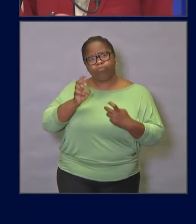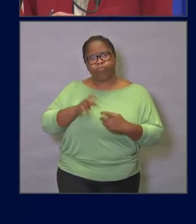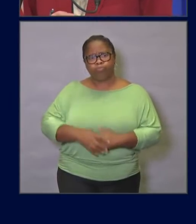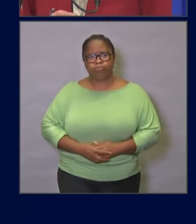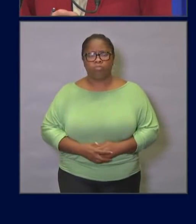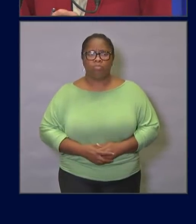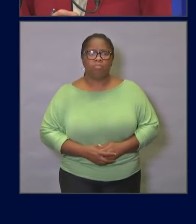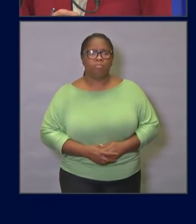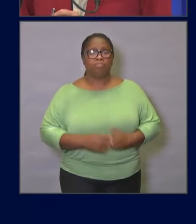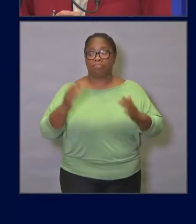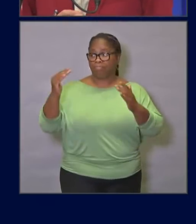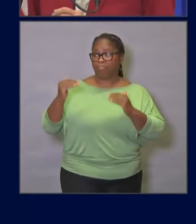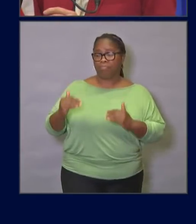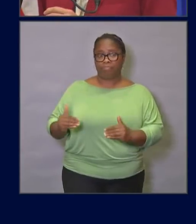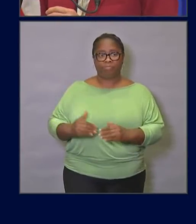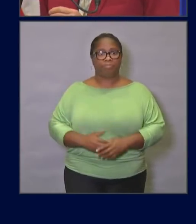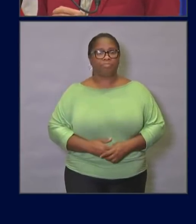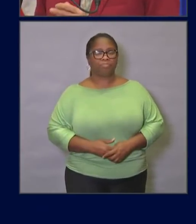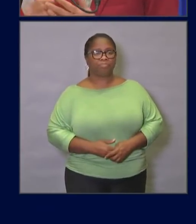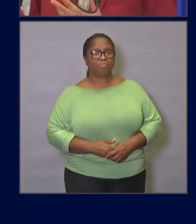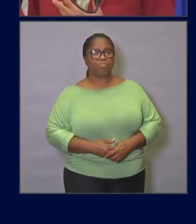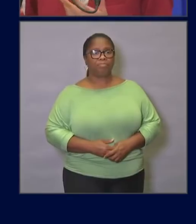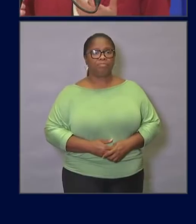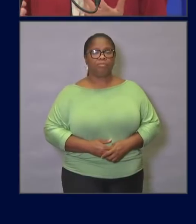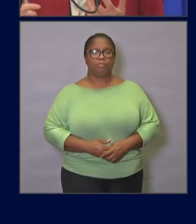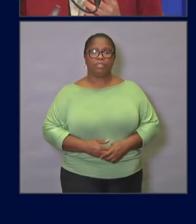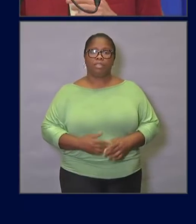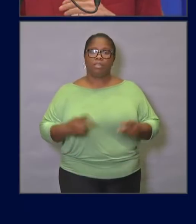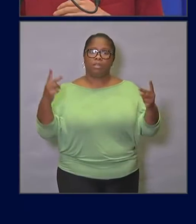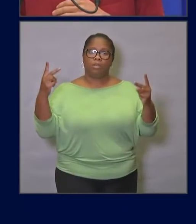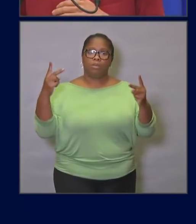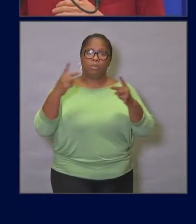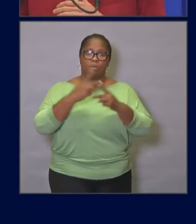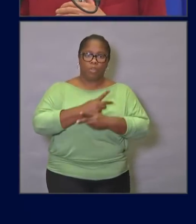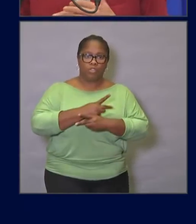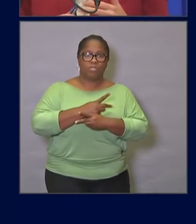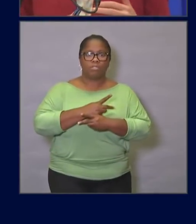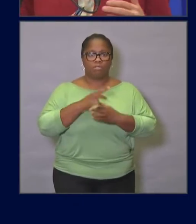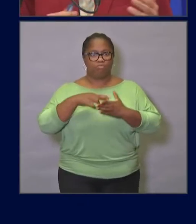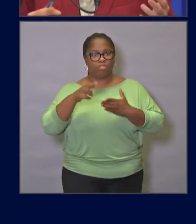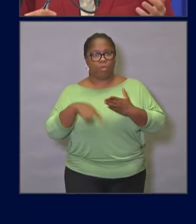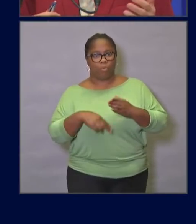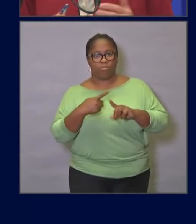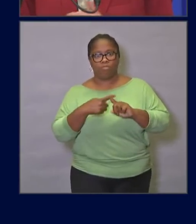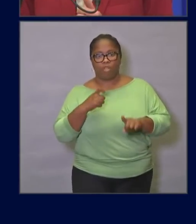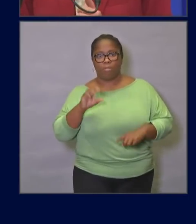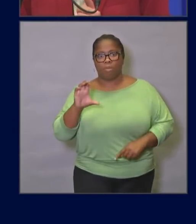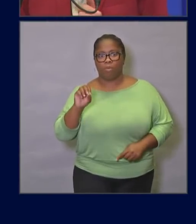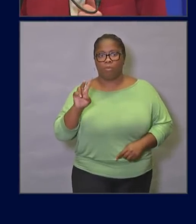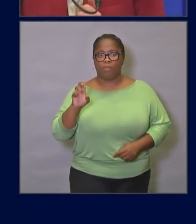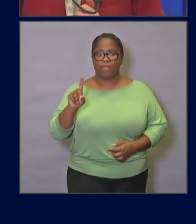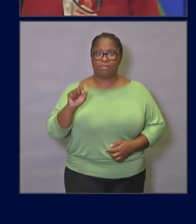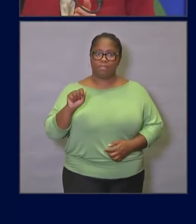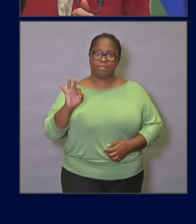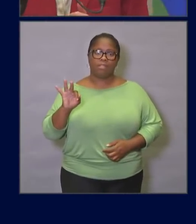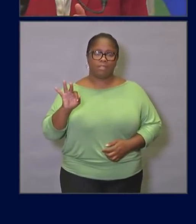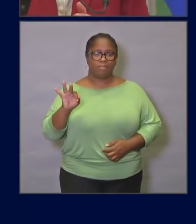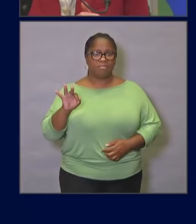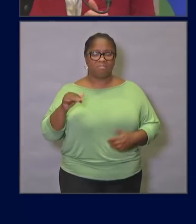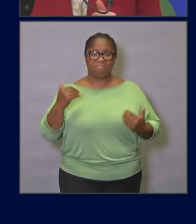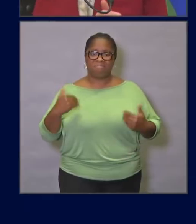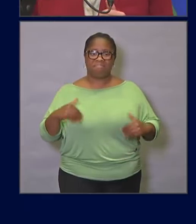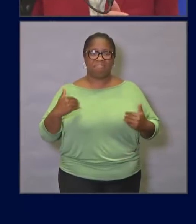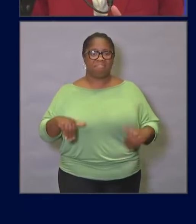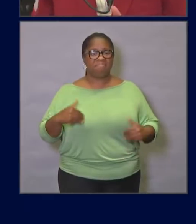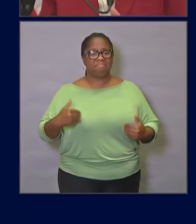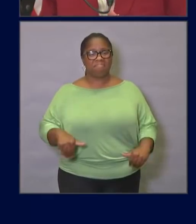slide. And that moves us into the most tragic outcome that we have from COVID-19, which is a large number of people